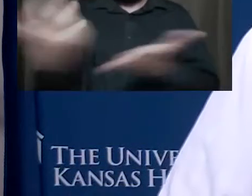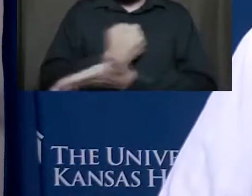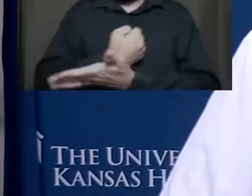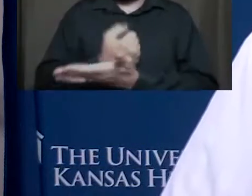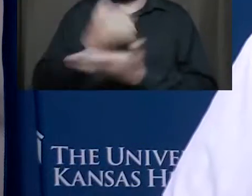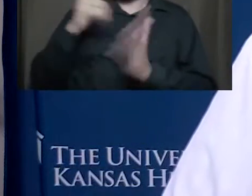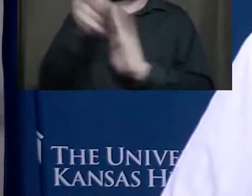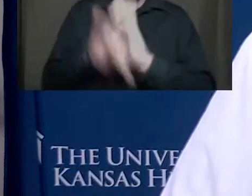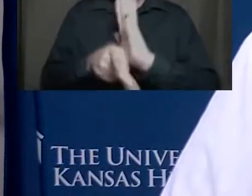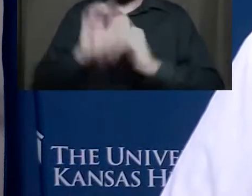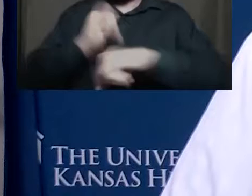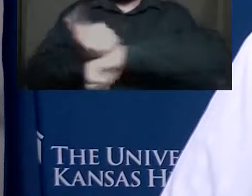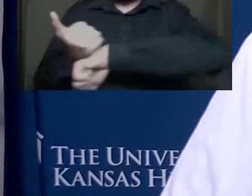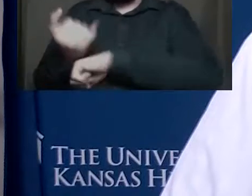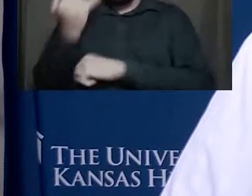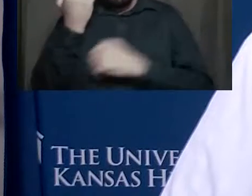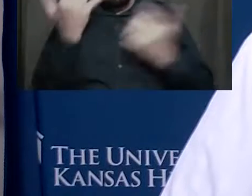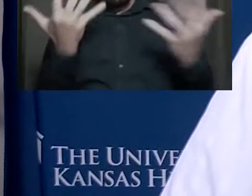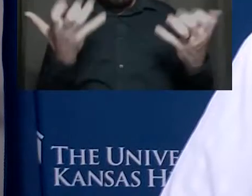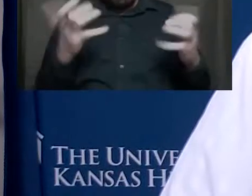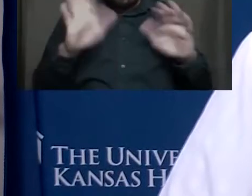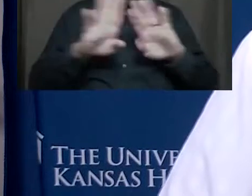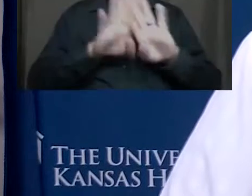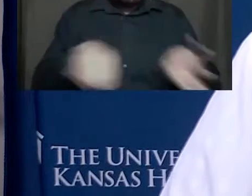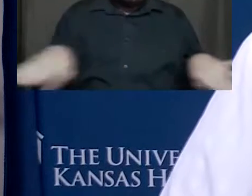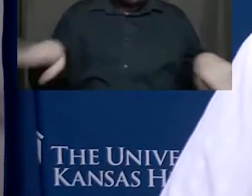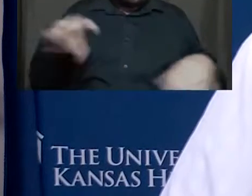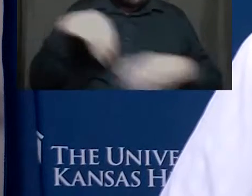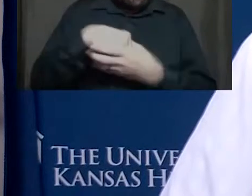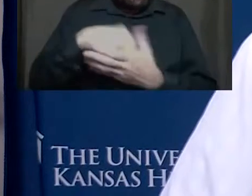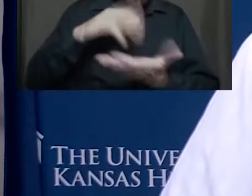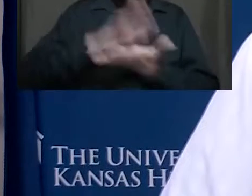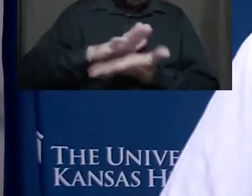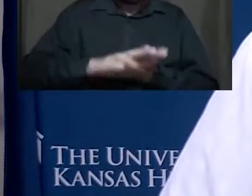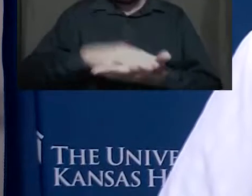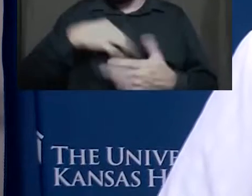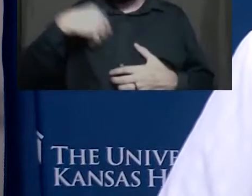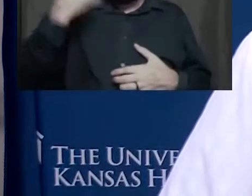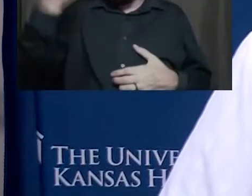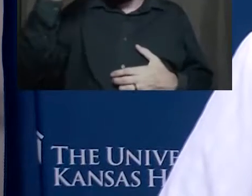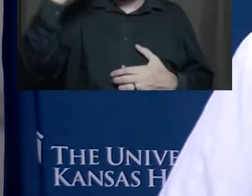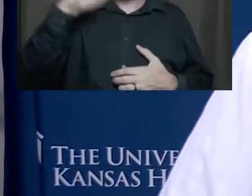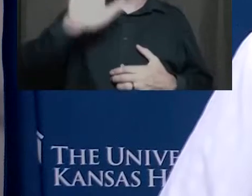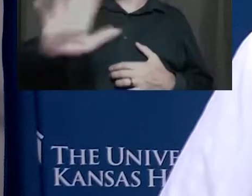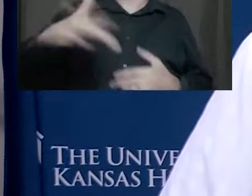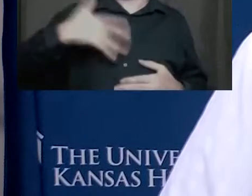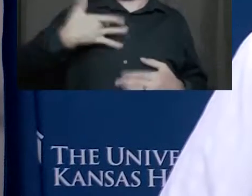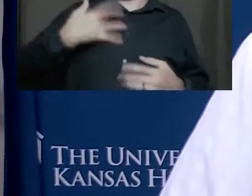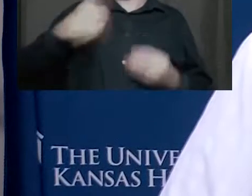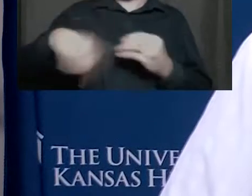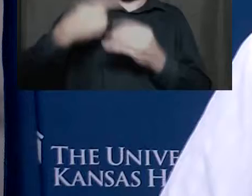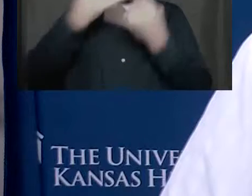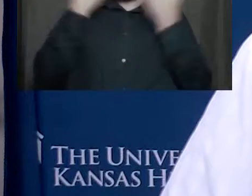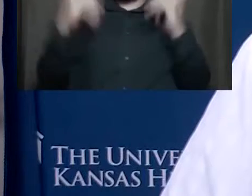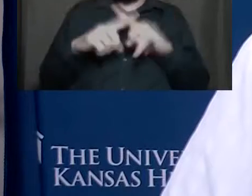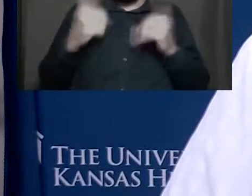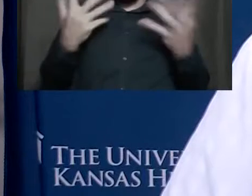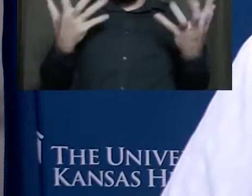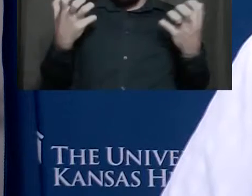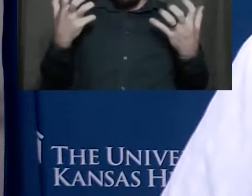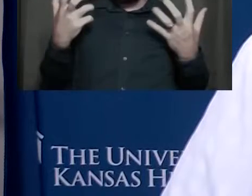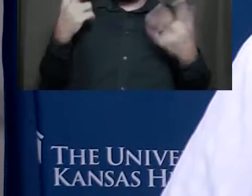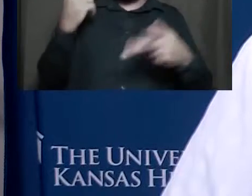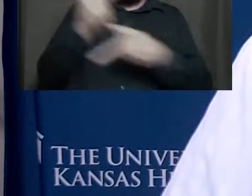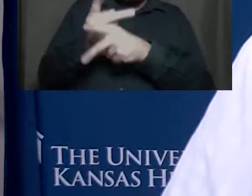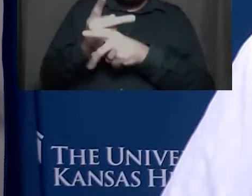you want your kid in school, I understand maybe you have some feelings about masking, but if you want your kid in school, being in a mask is the way to